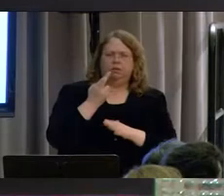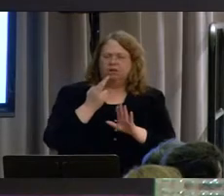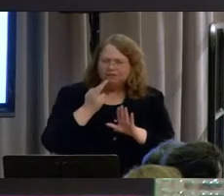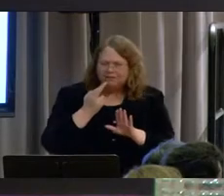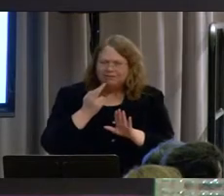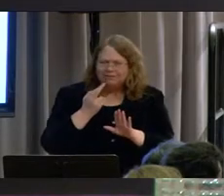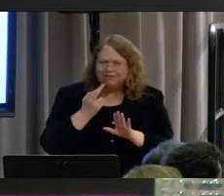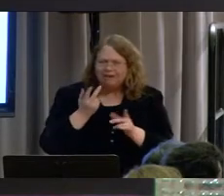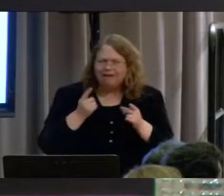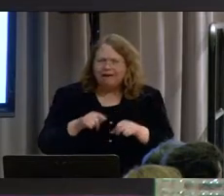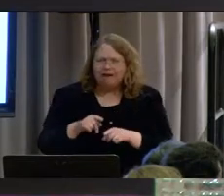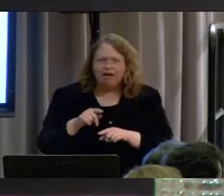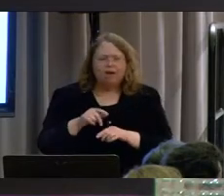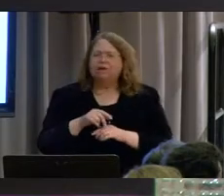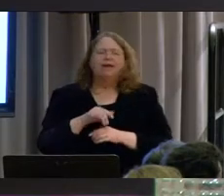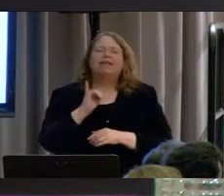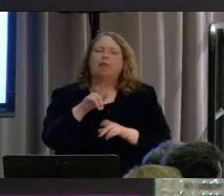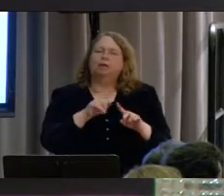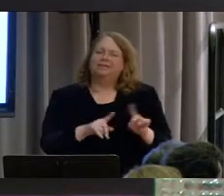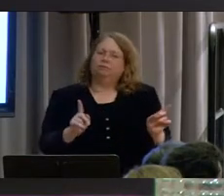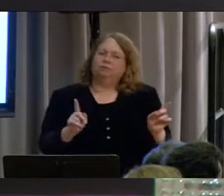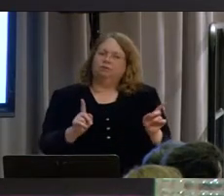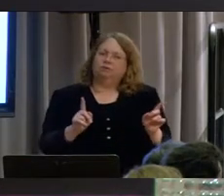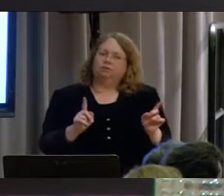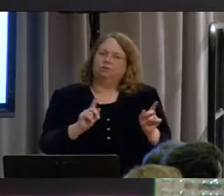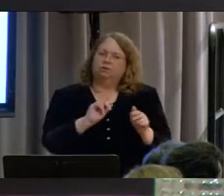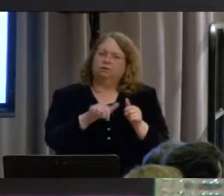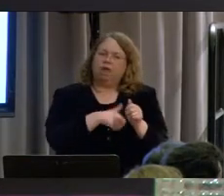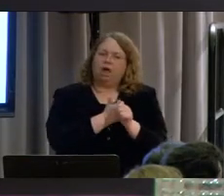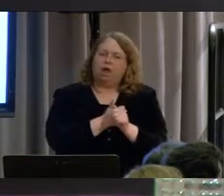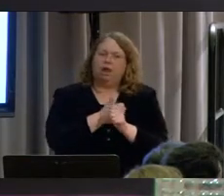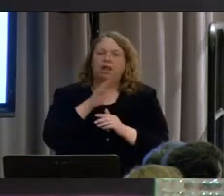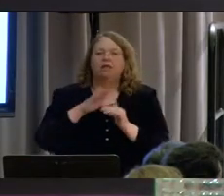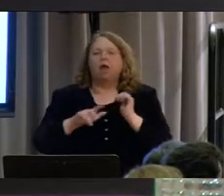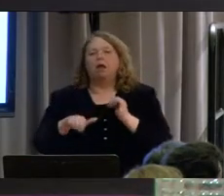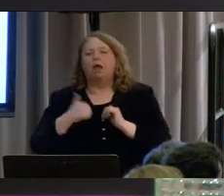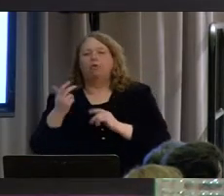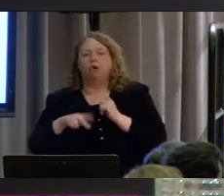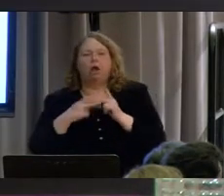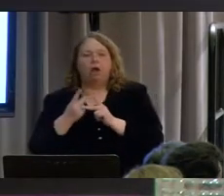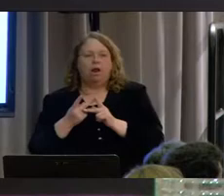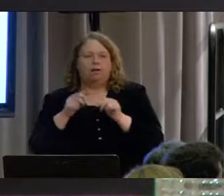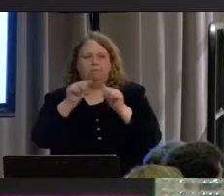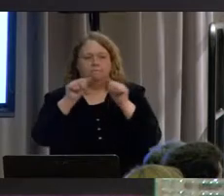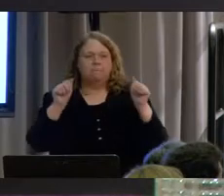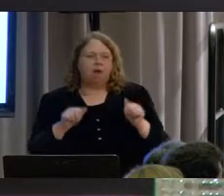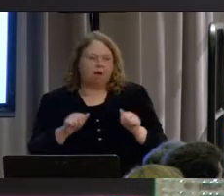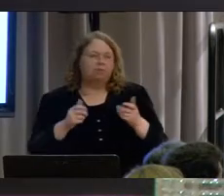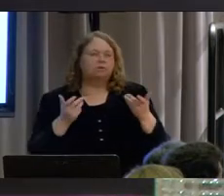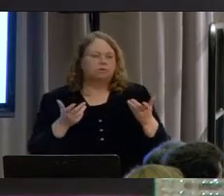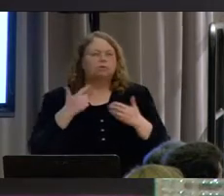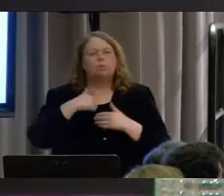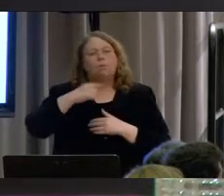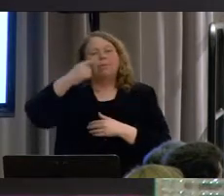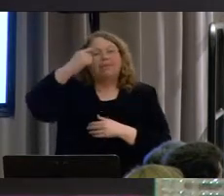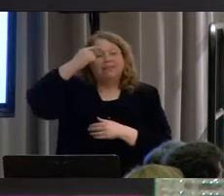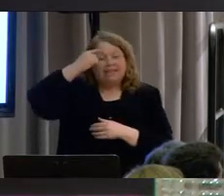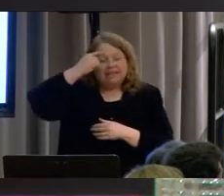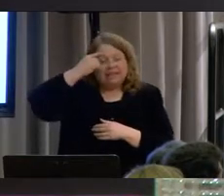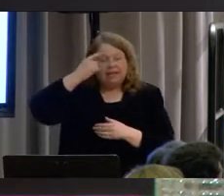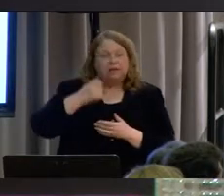century, that's a different thing than another kind of monument, right? Yeah. So I think that